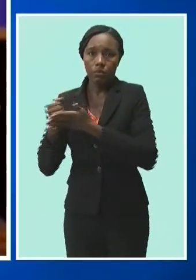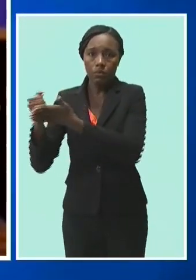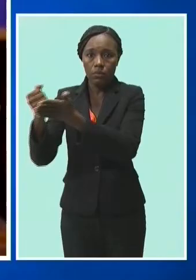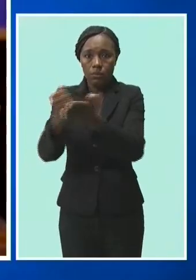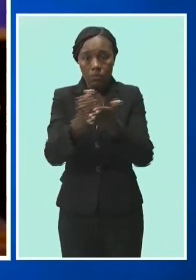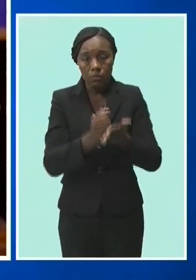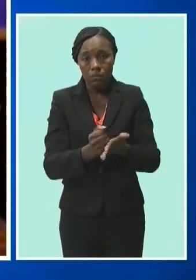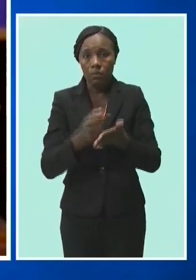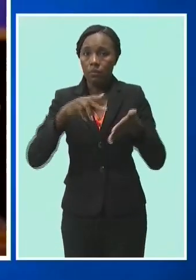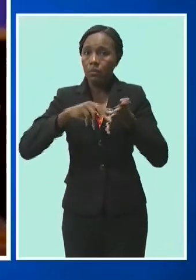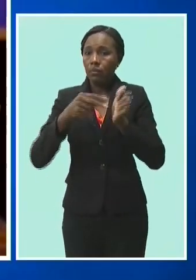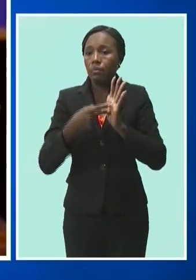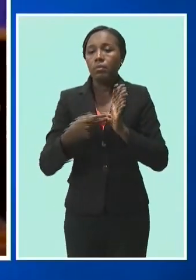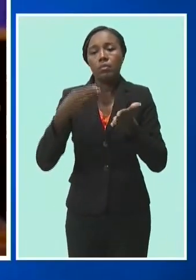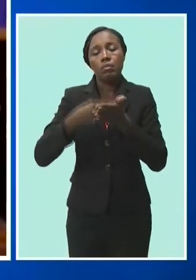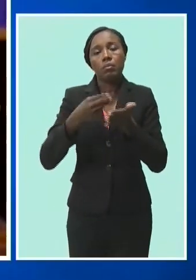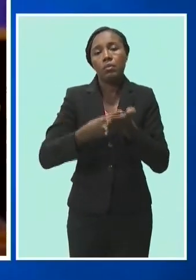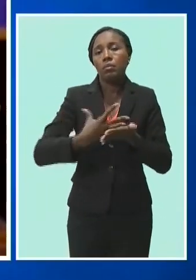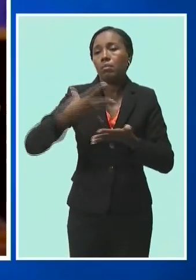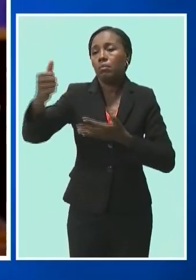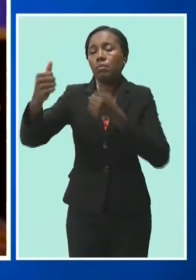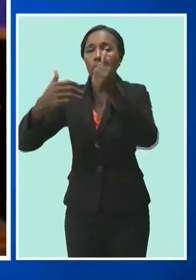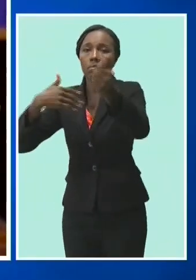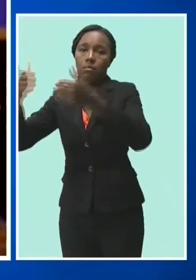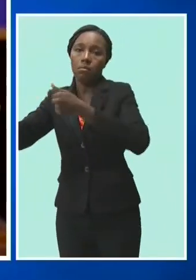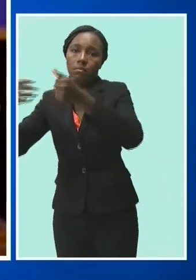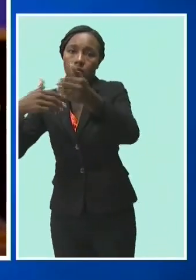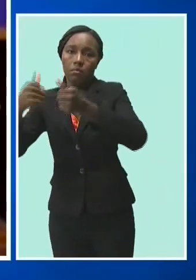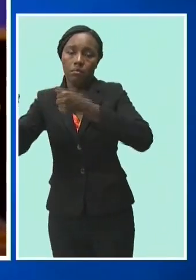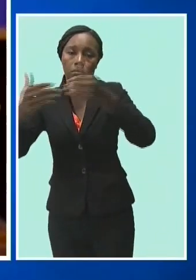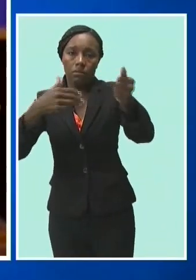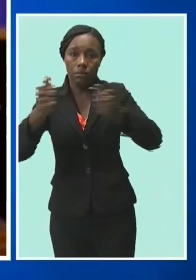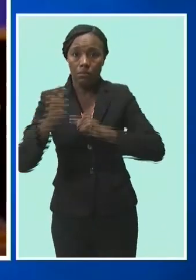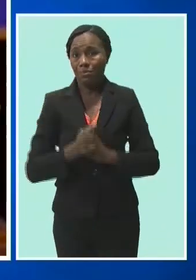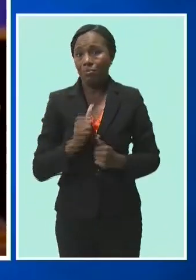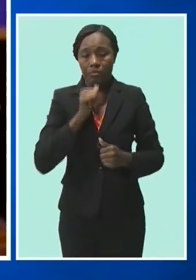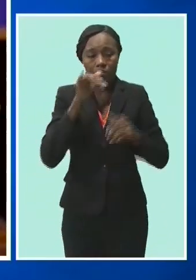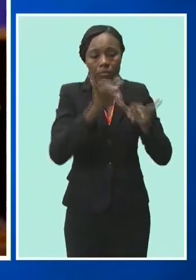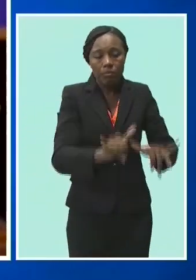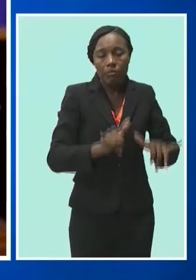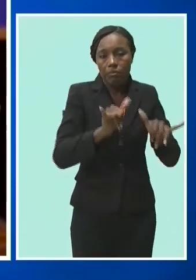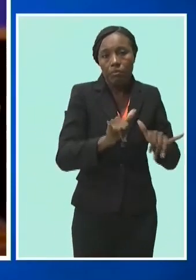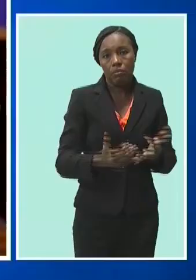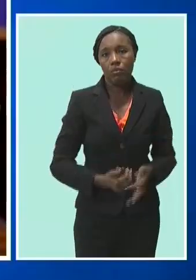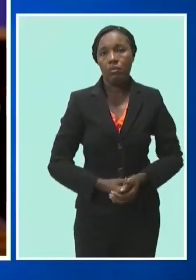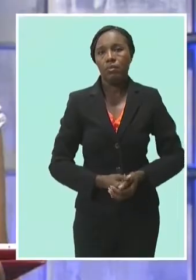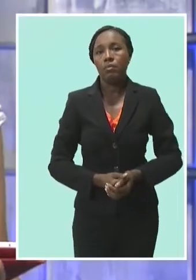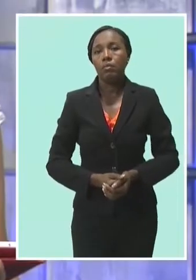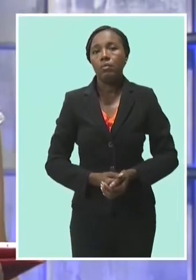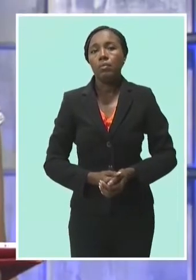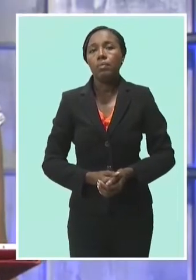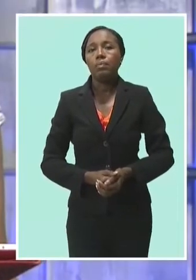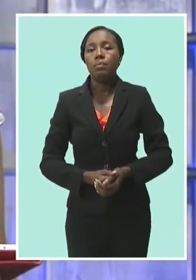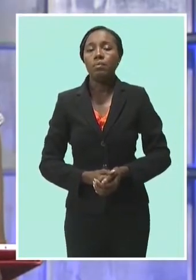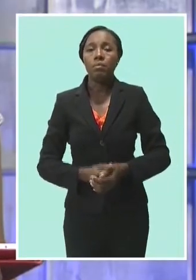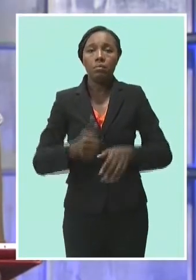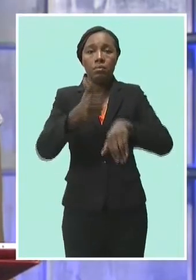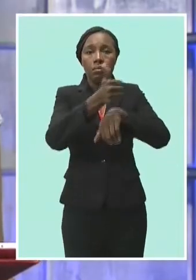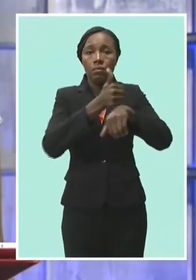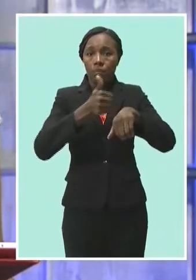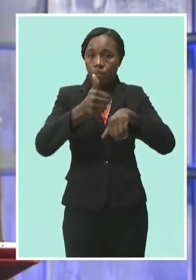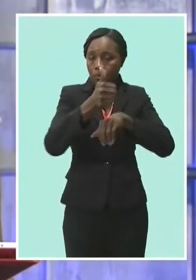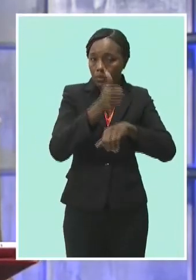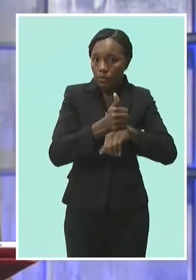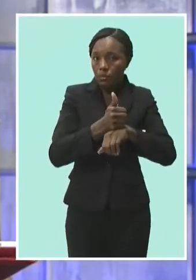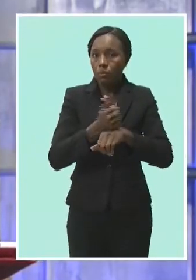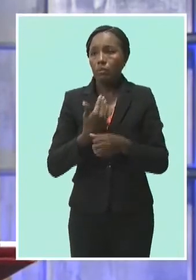that has to be imported means that foreign exchange will be going out of the country and not staying in Guyana. Antigua and Barbuda